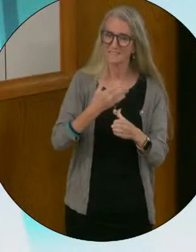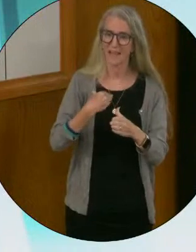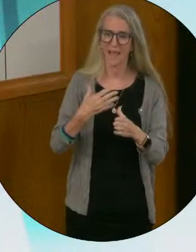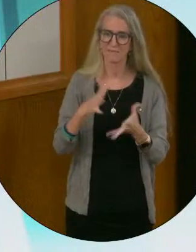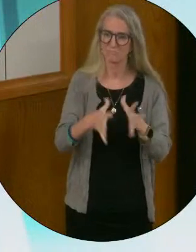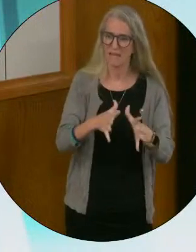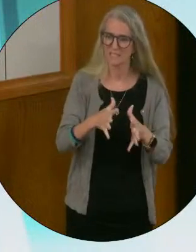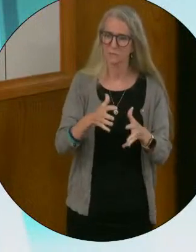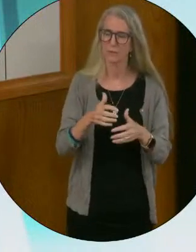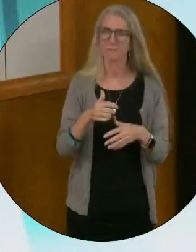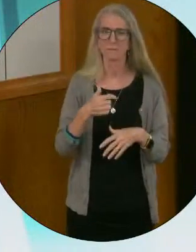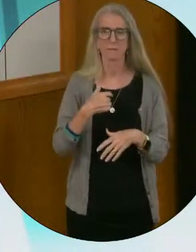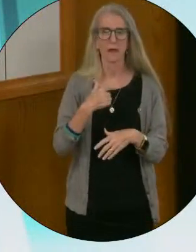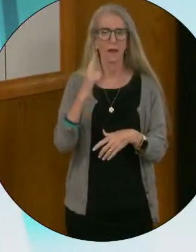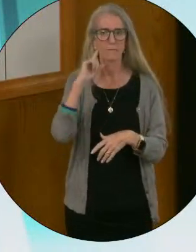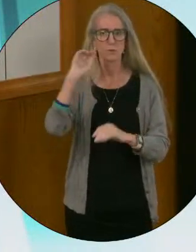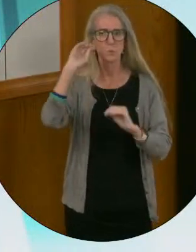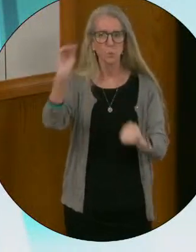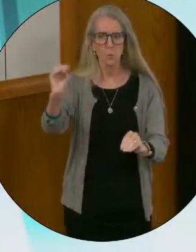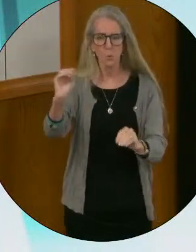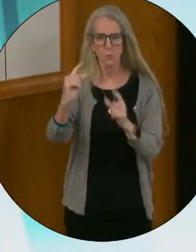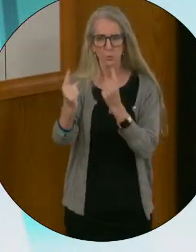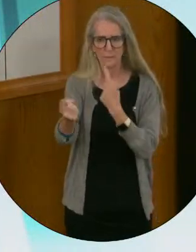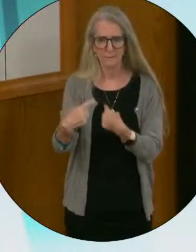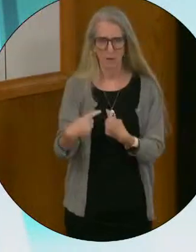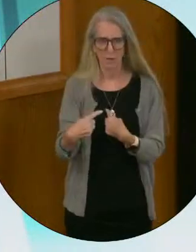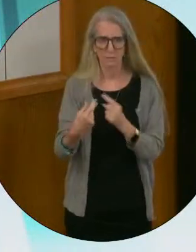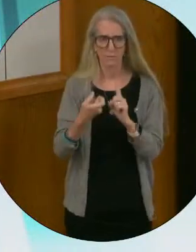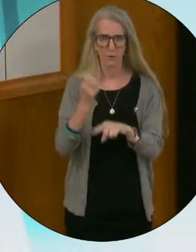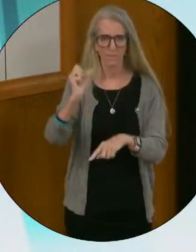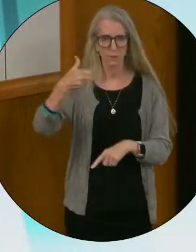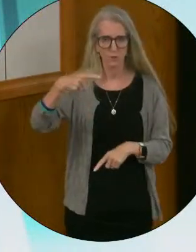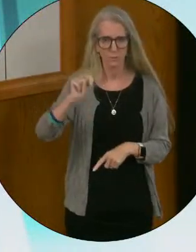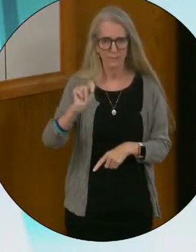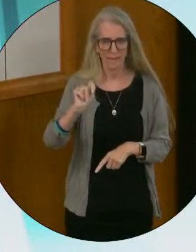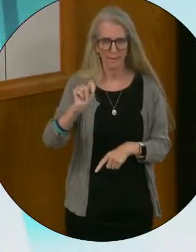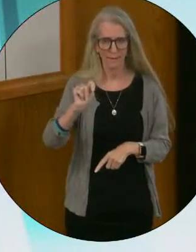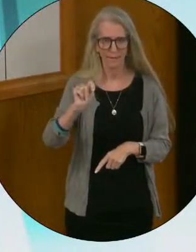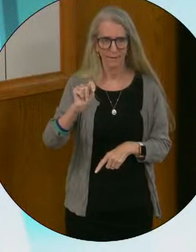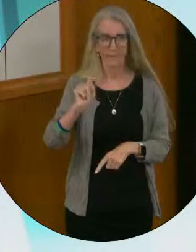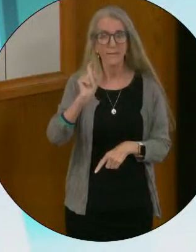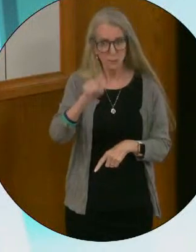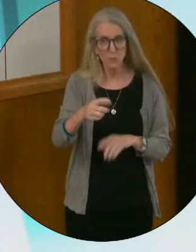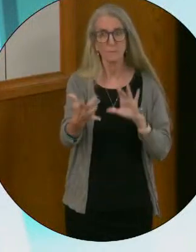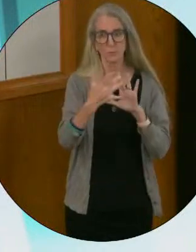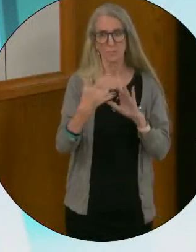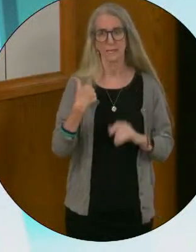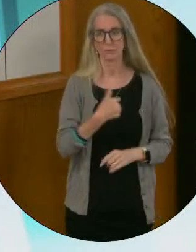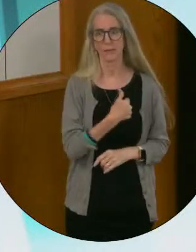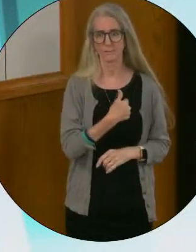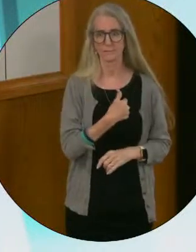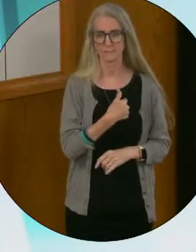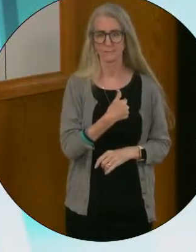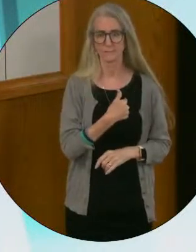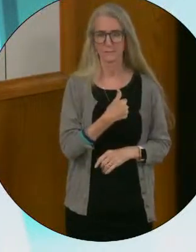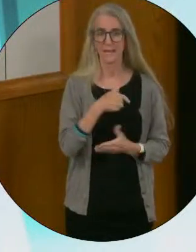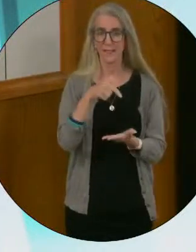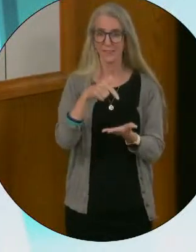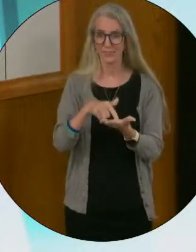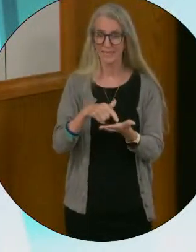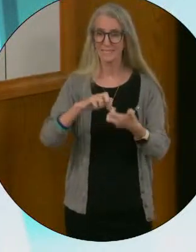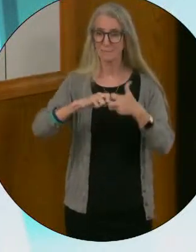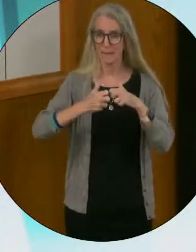no response from your superintendent that should be reaching out to us. This matter needs to